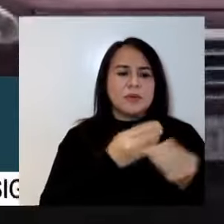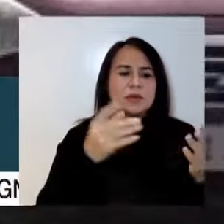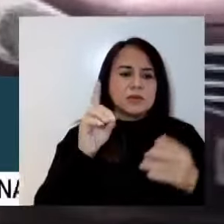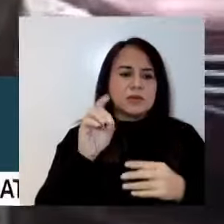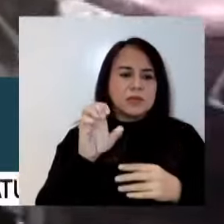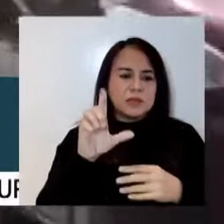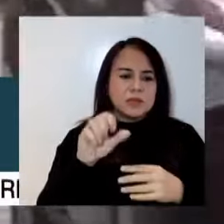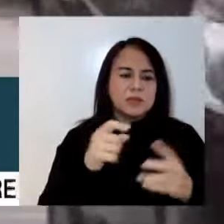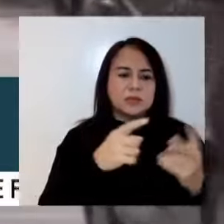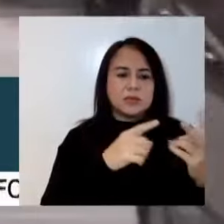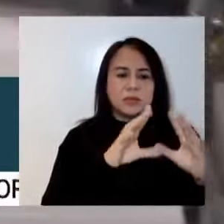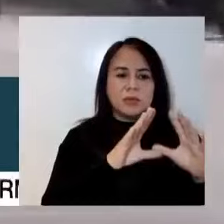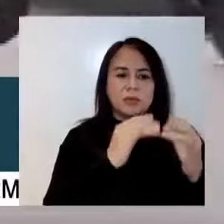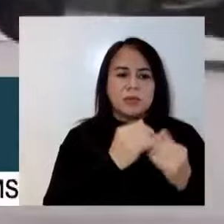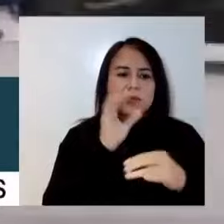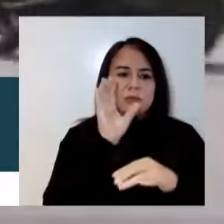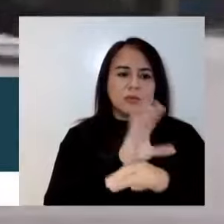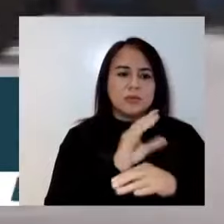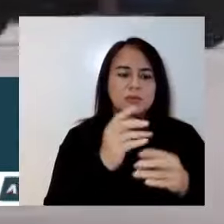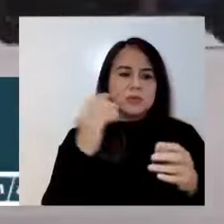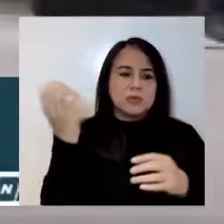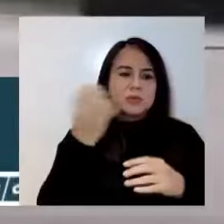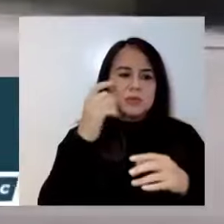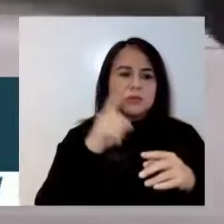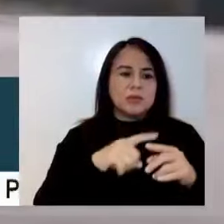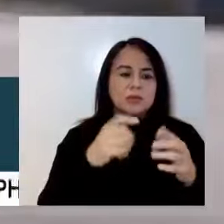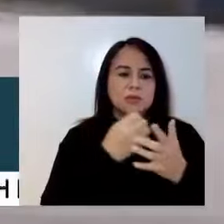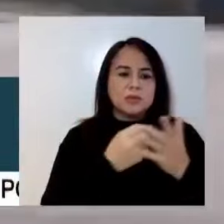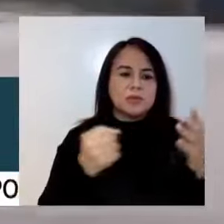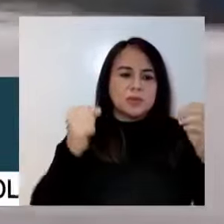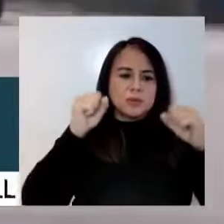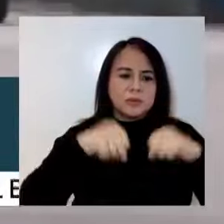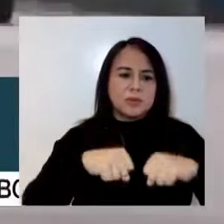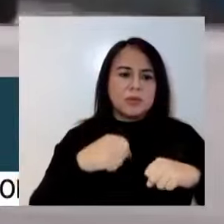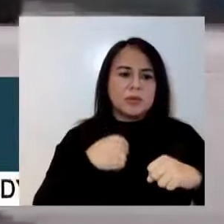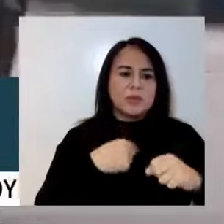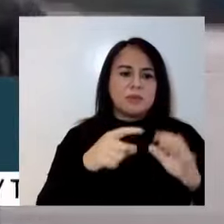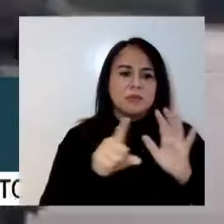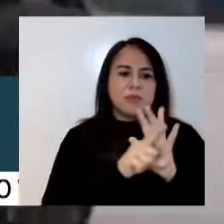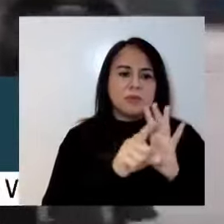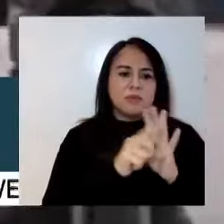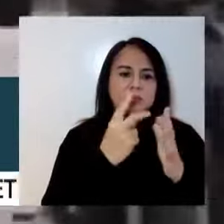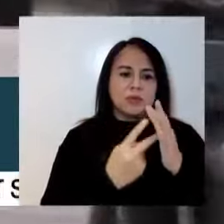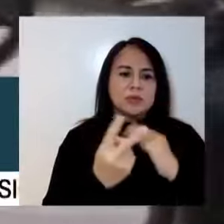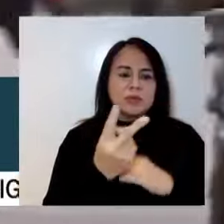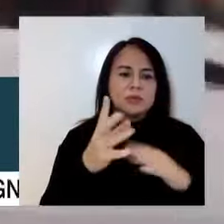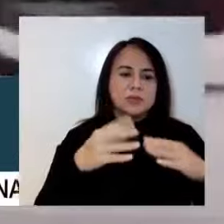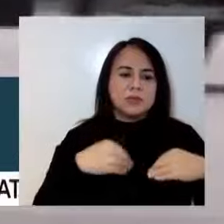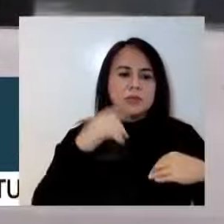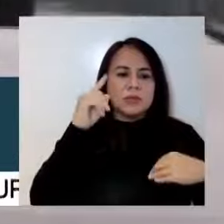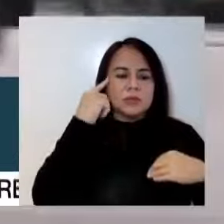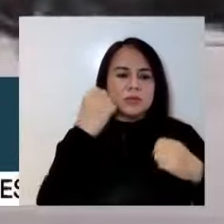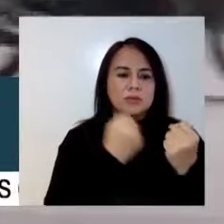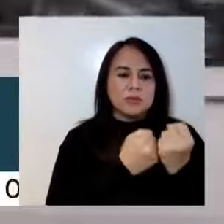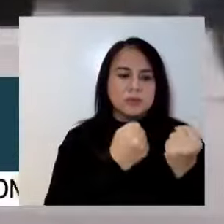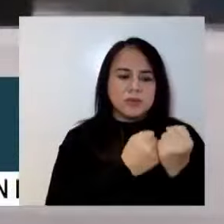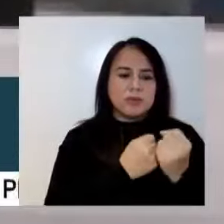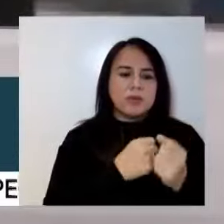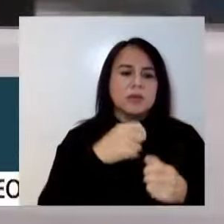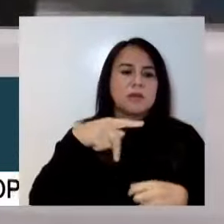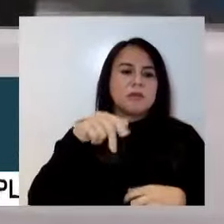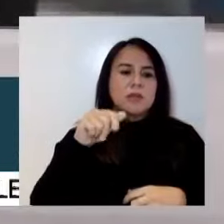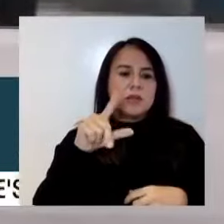two entities were forced to enter an emergency power supply agreement, which prohibits both of them from receiving government subsidies. Paleco